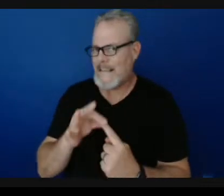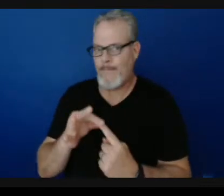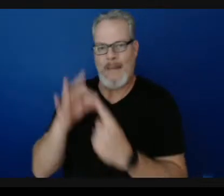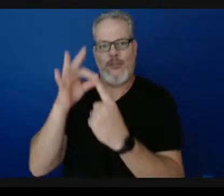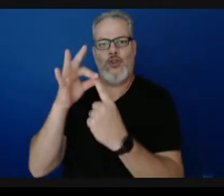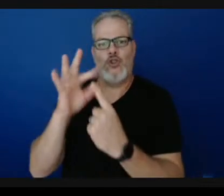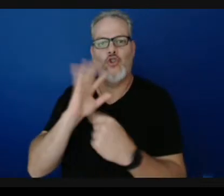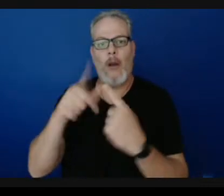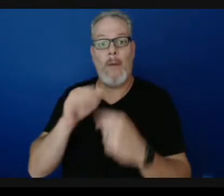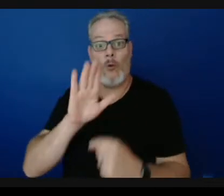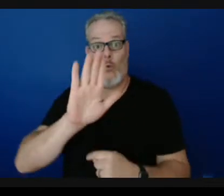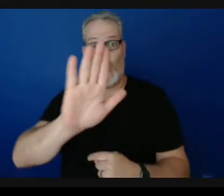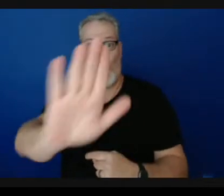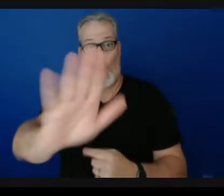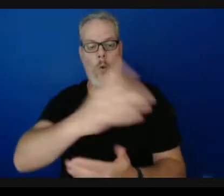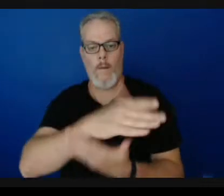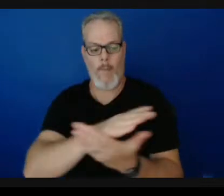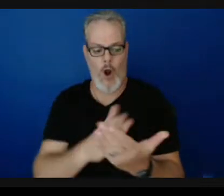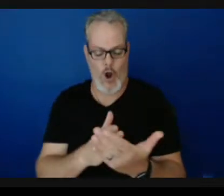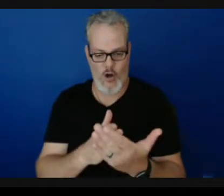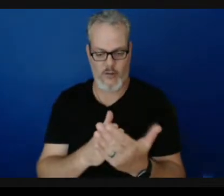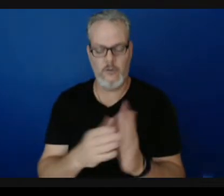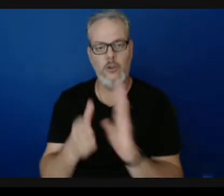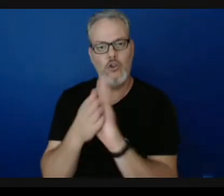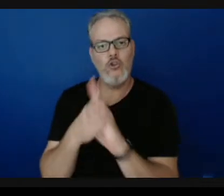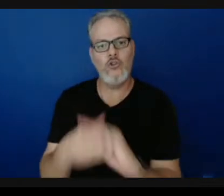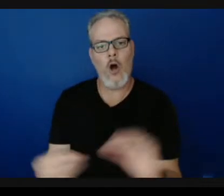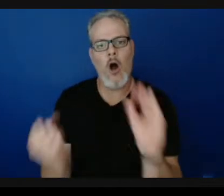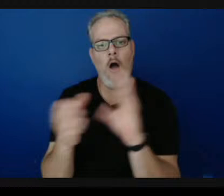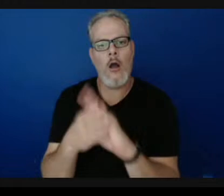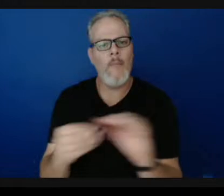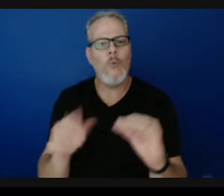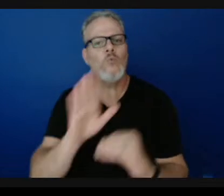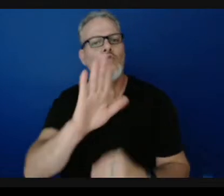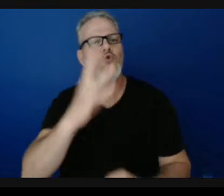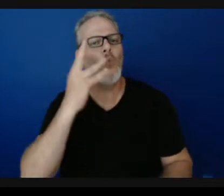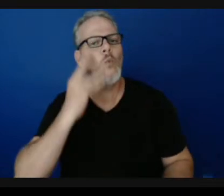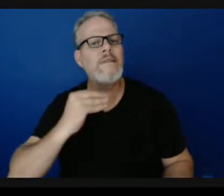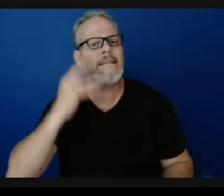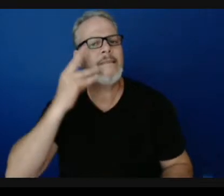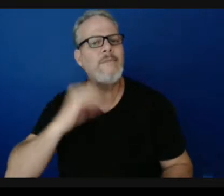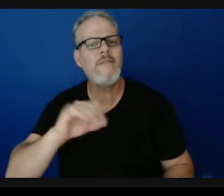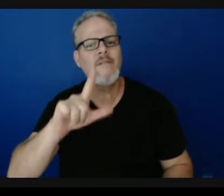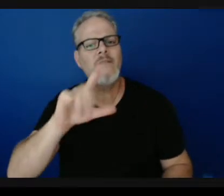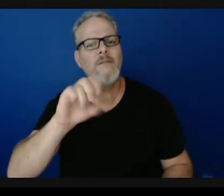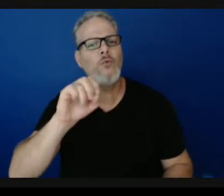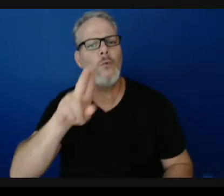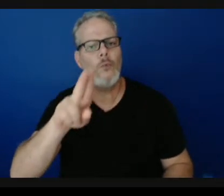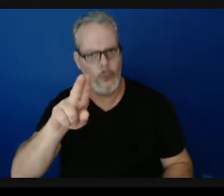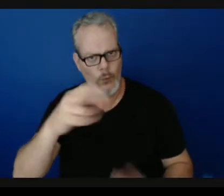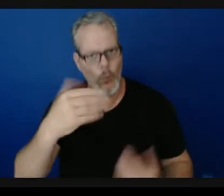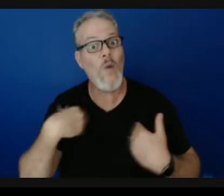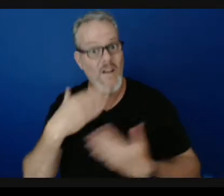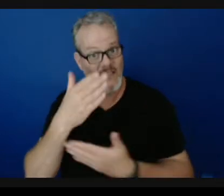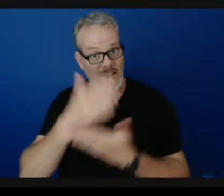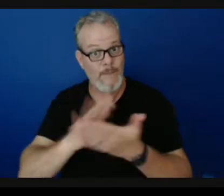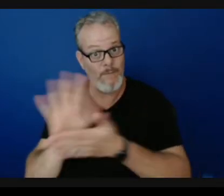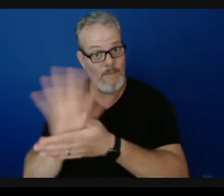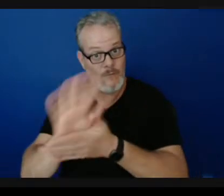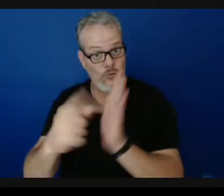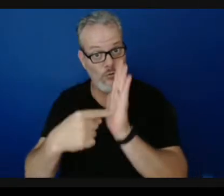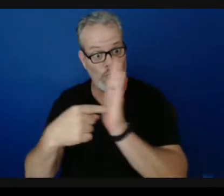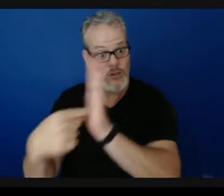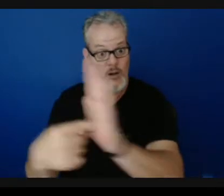part. Talk about what was your experience over this little bit. I think you have a little bit prepared to show us. Yeah, I have got